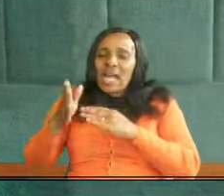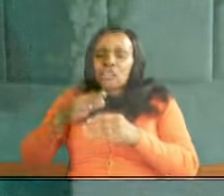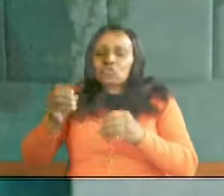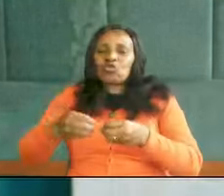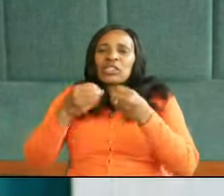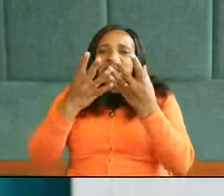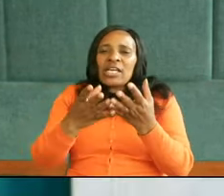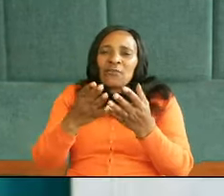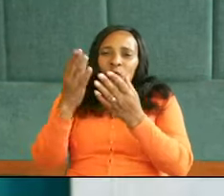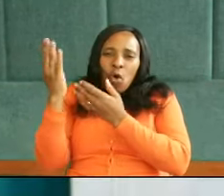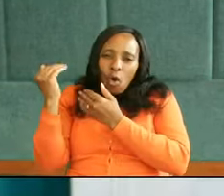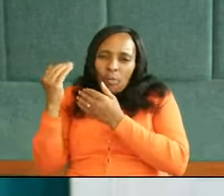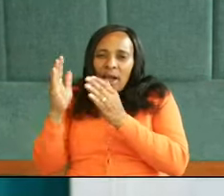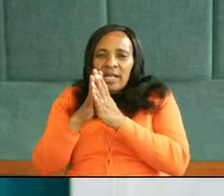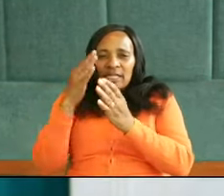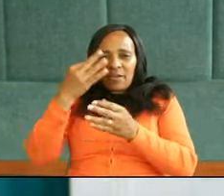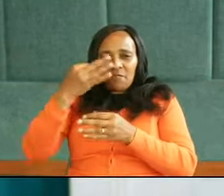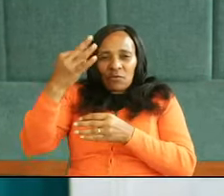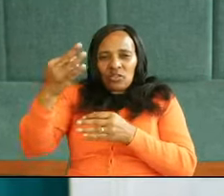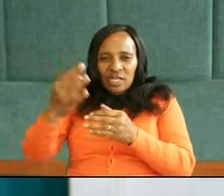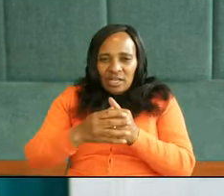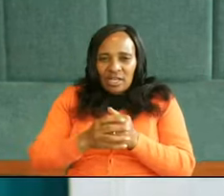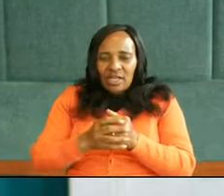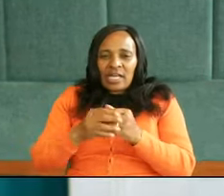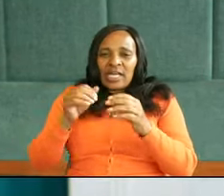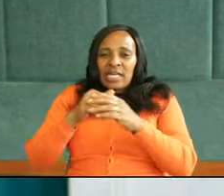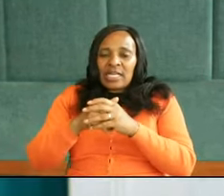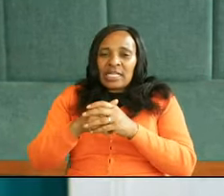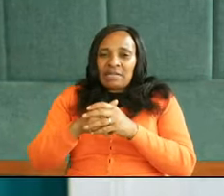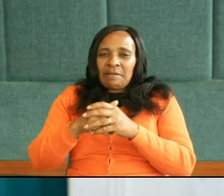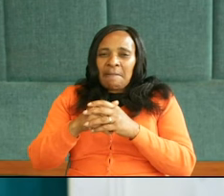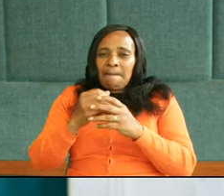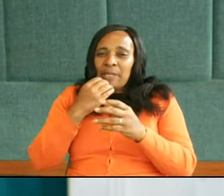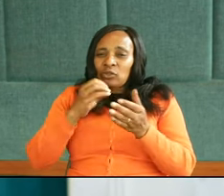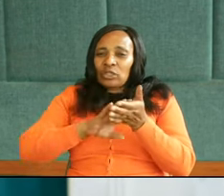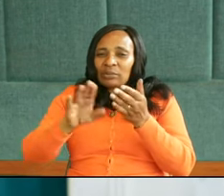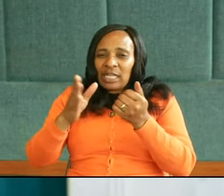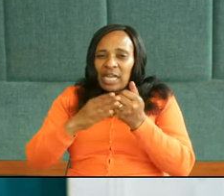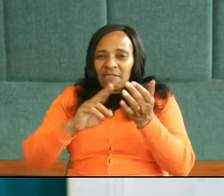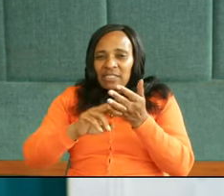to give you a hope and a future." Jeremiah 29:11.